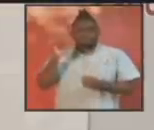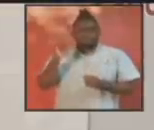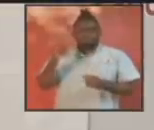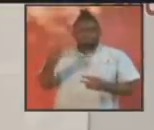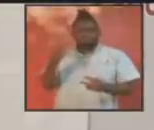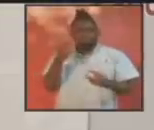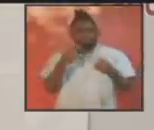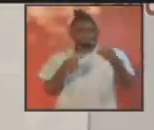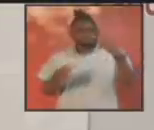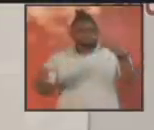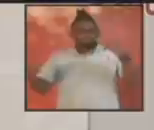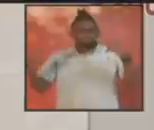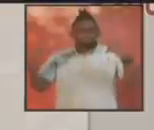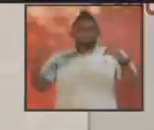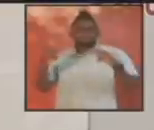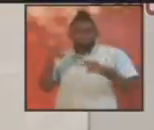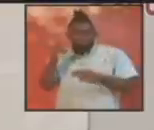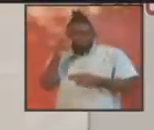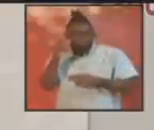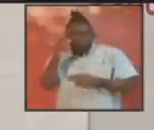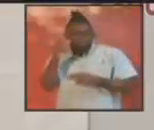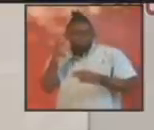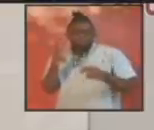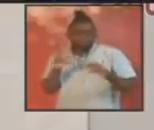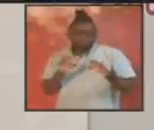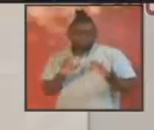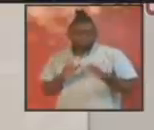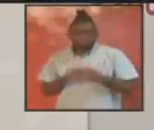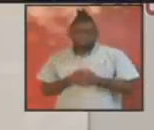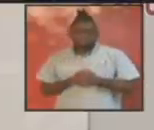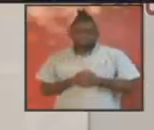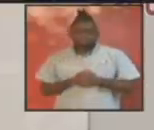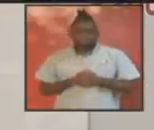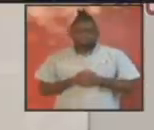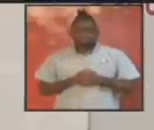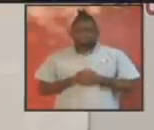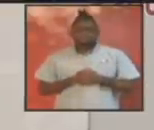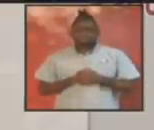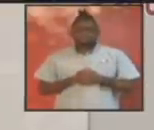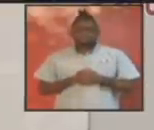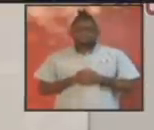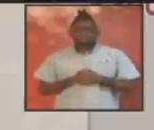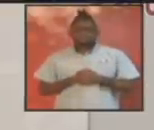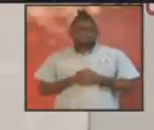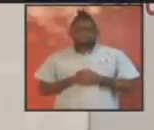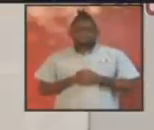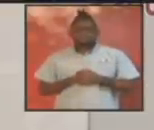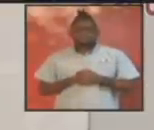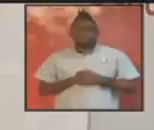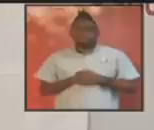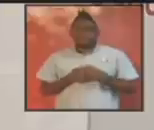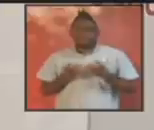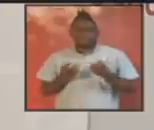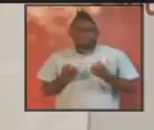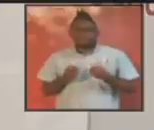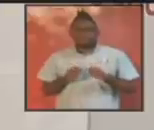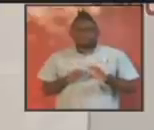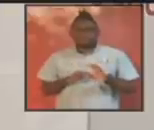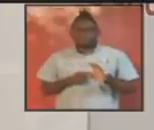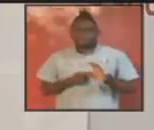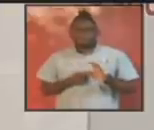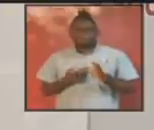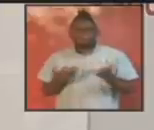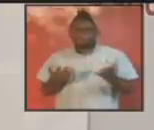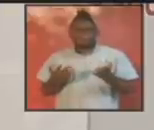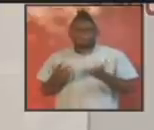have been paying close attention to these media updates. I want to start by commending the Ministry of